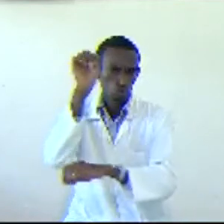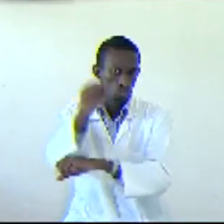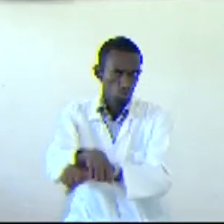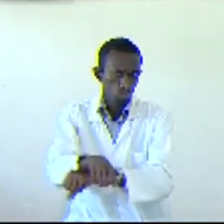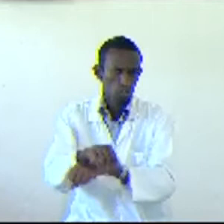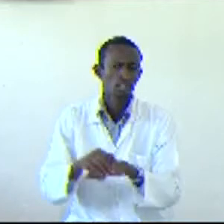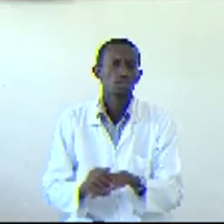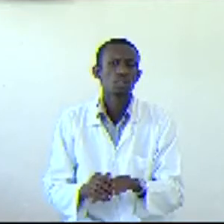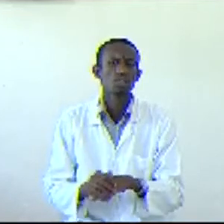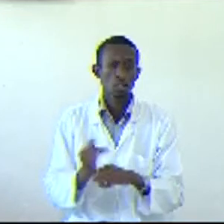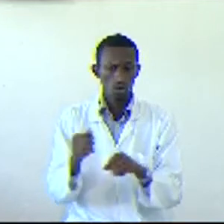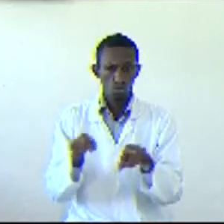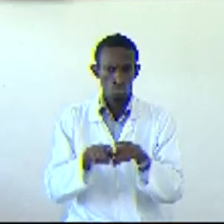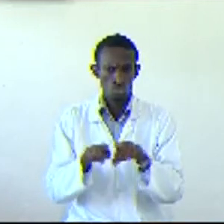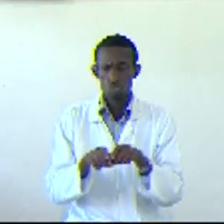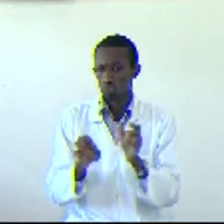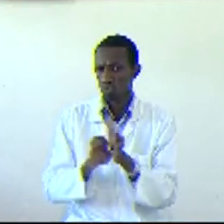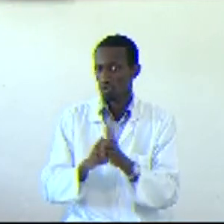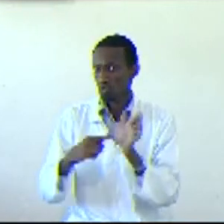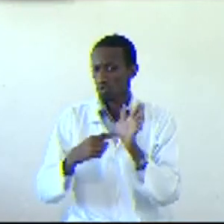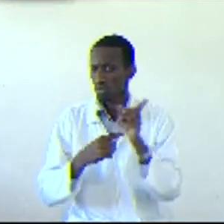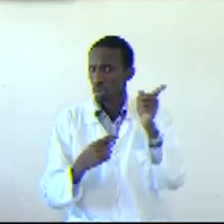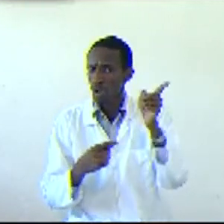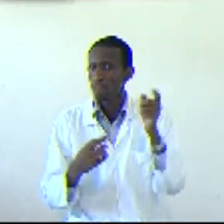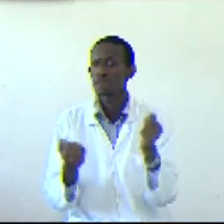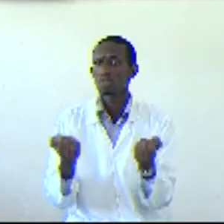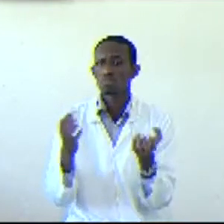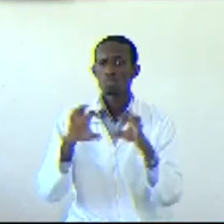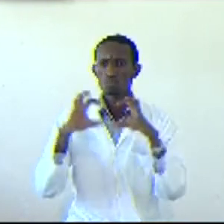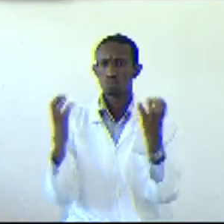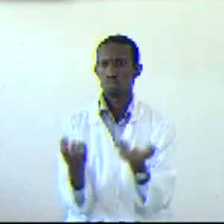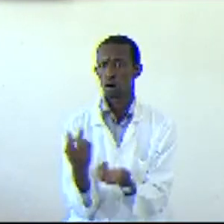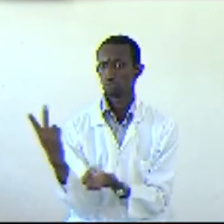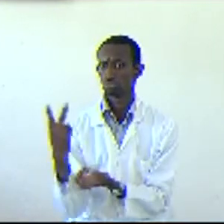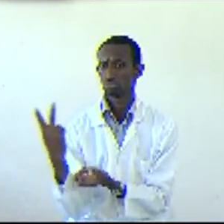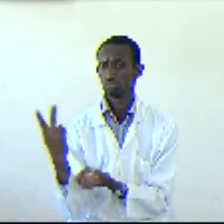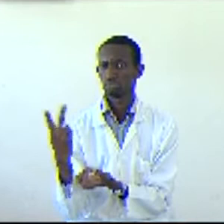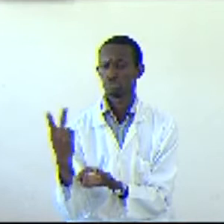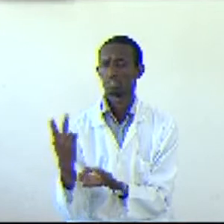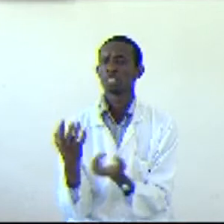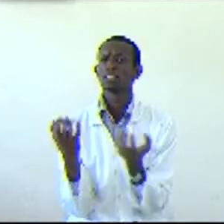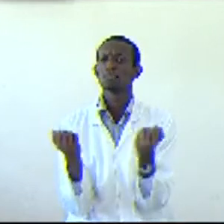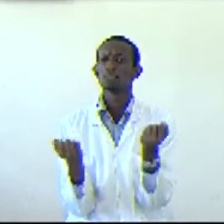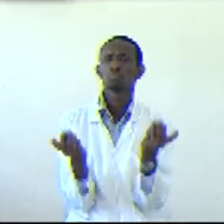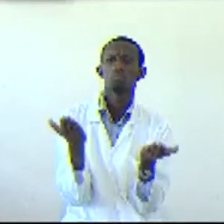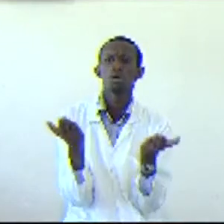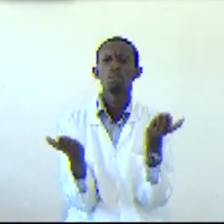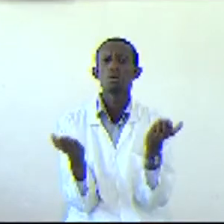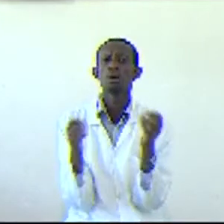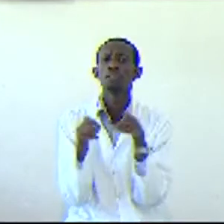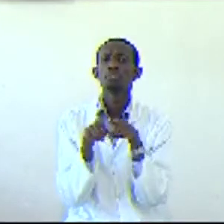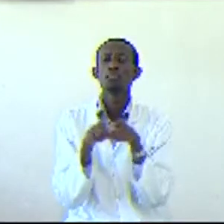this one. They are the same mass, this. But if I'm going now to